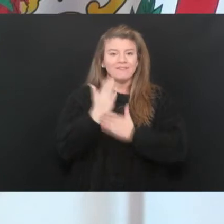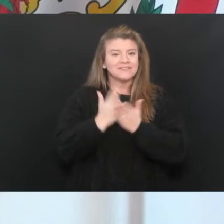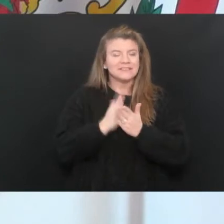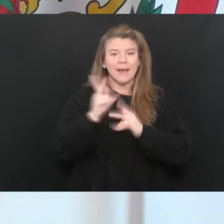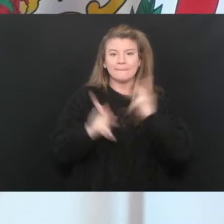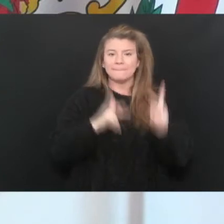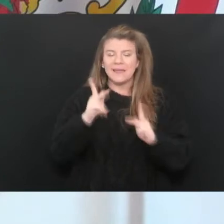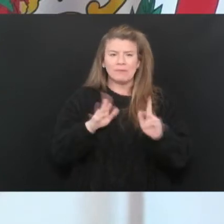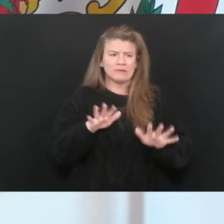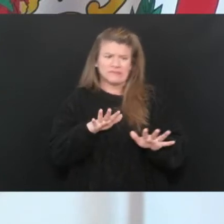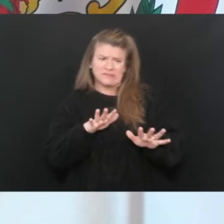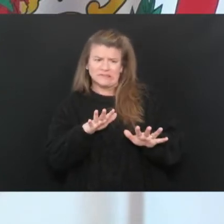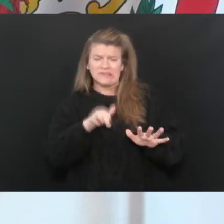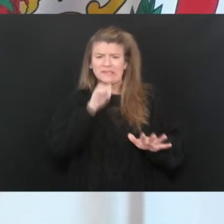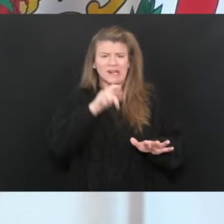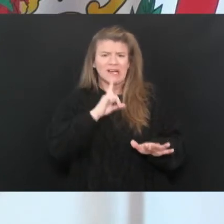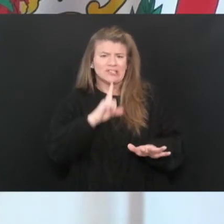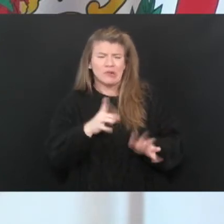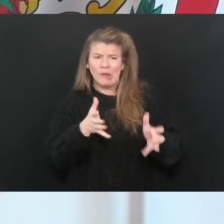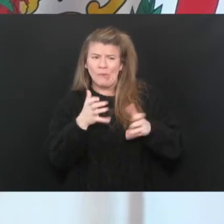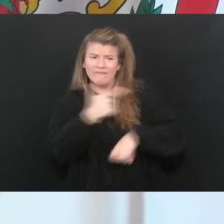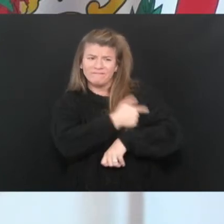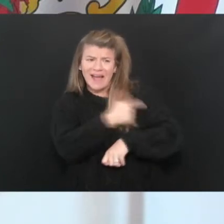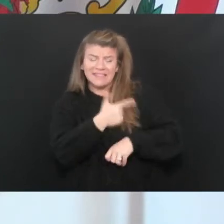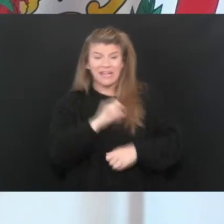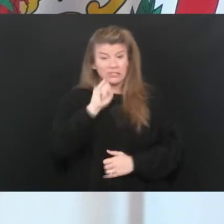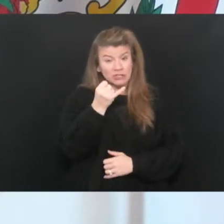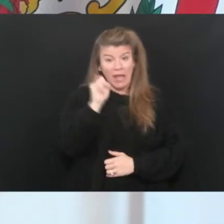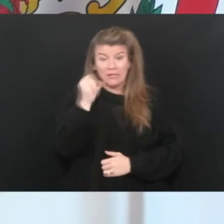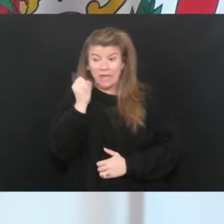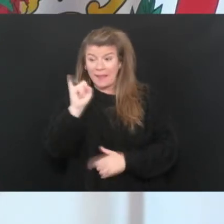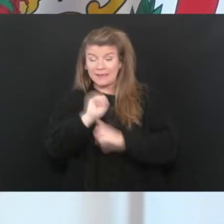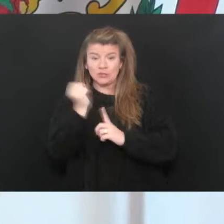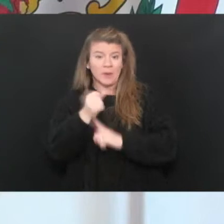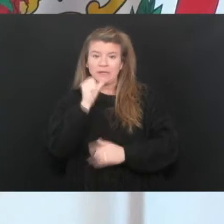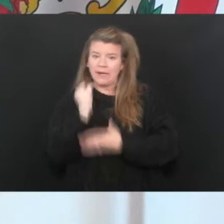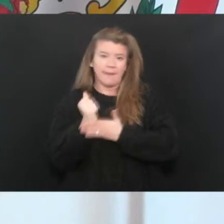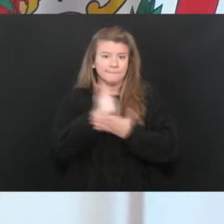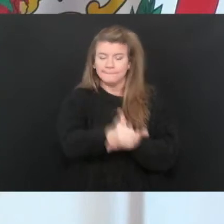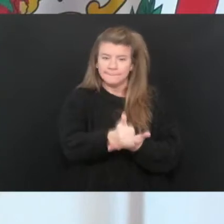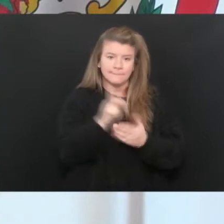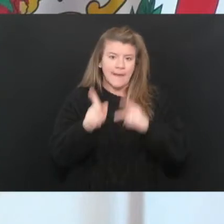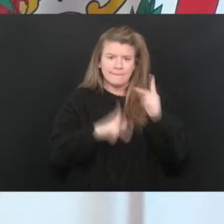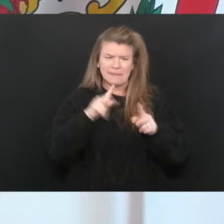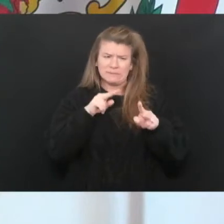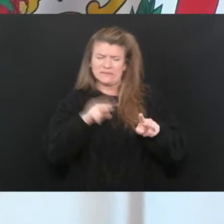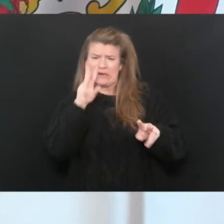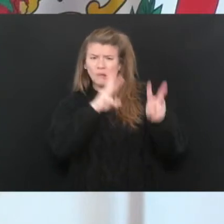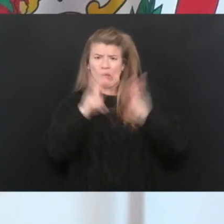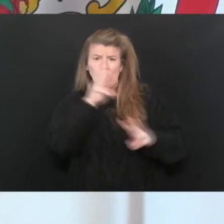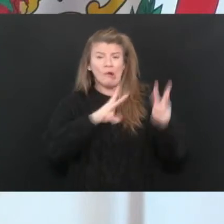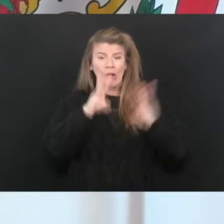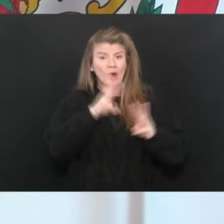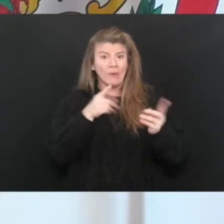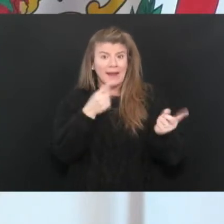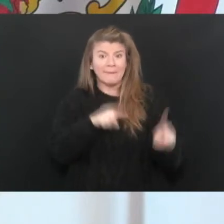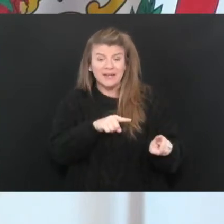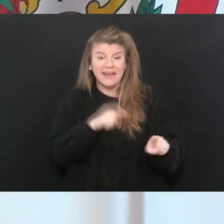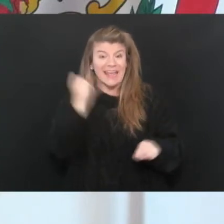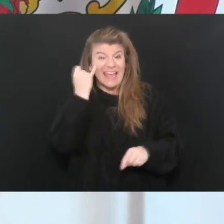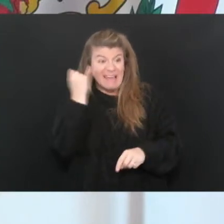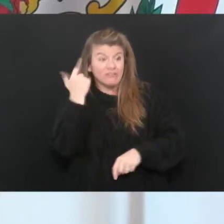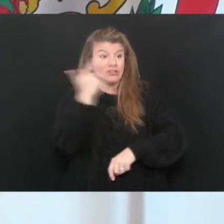J&J situation that just happened is surely not helping the situation, from the Johnson & Johnson vaccine